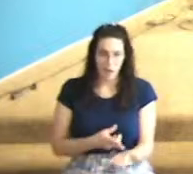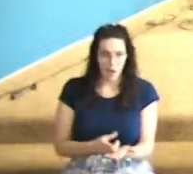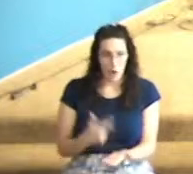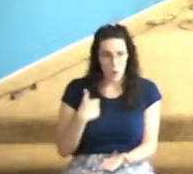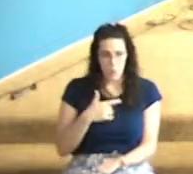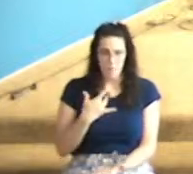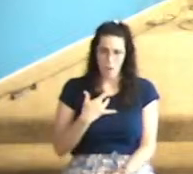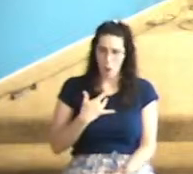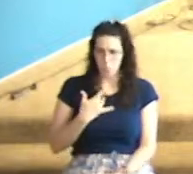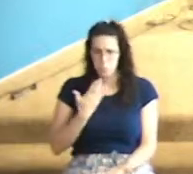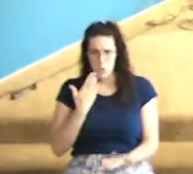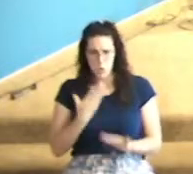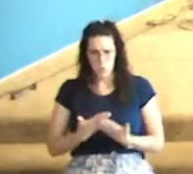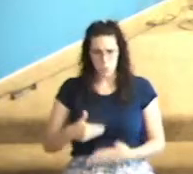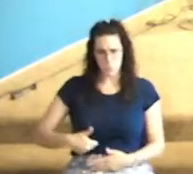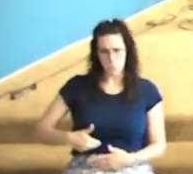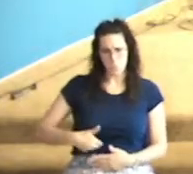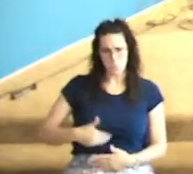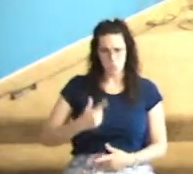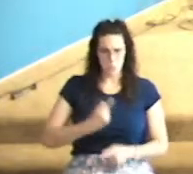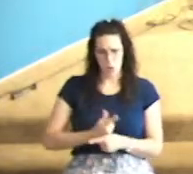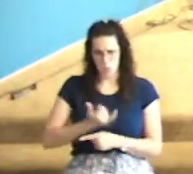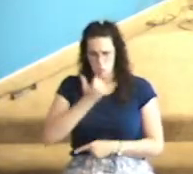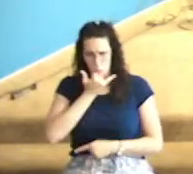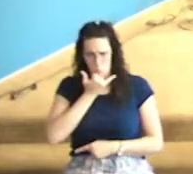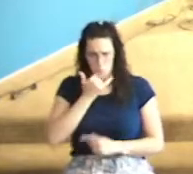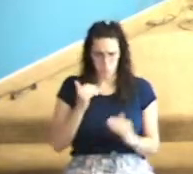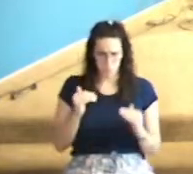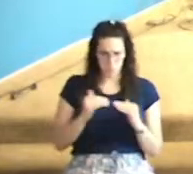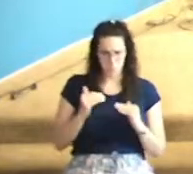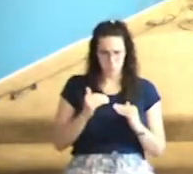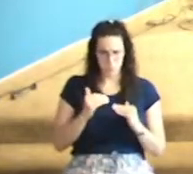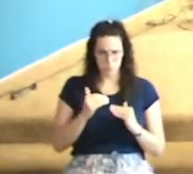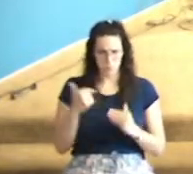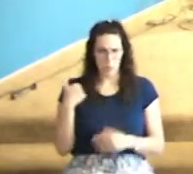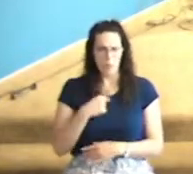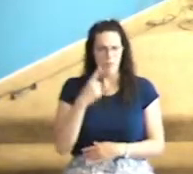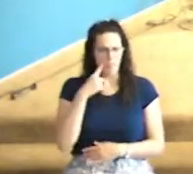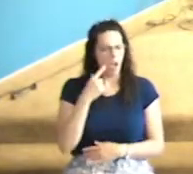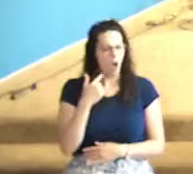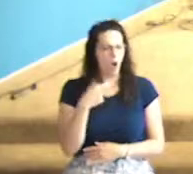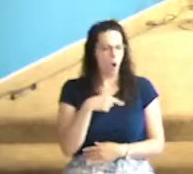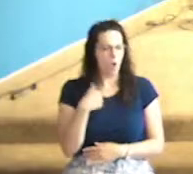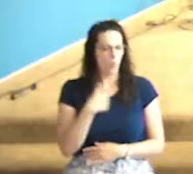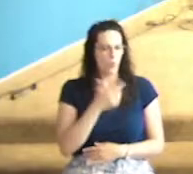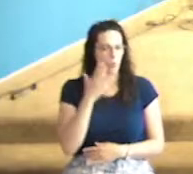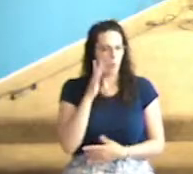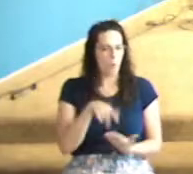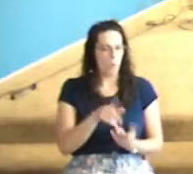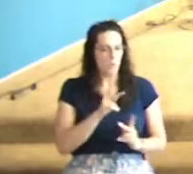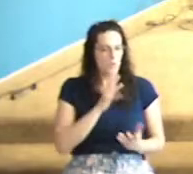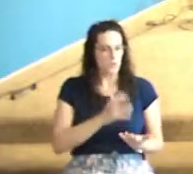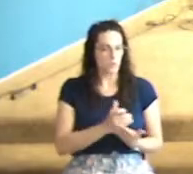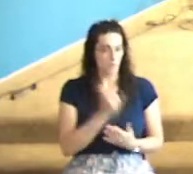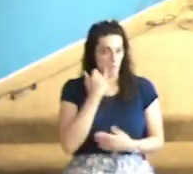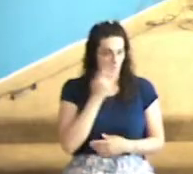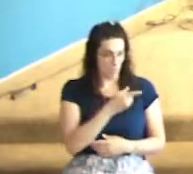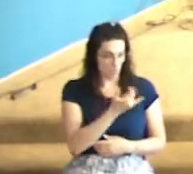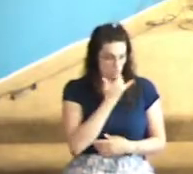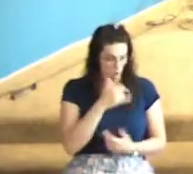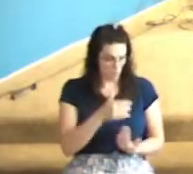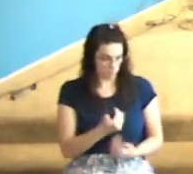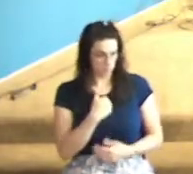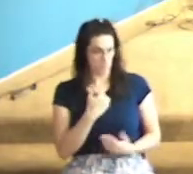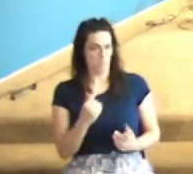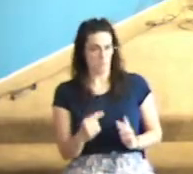good sense of justice, don't we? And we think we know what people deserve. If someone wrongs us, then we